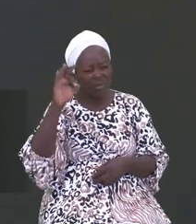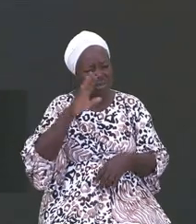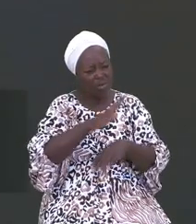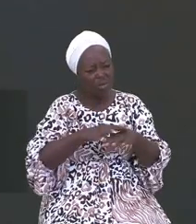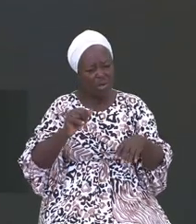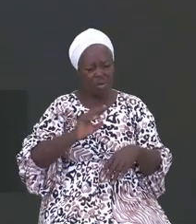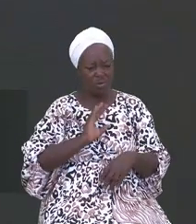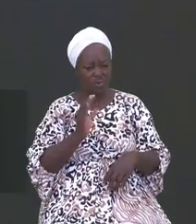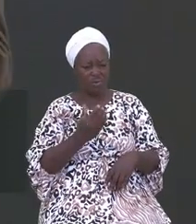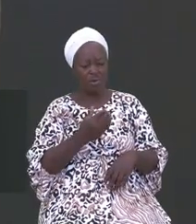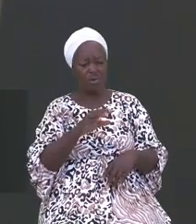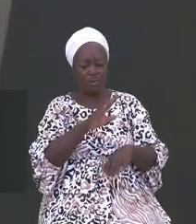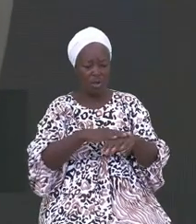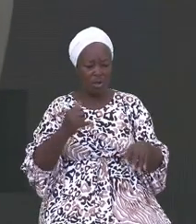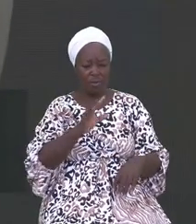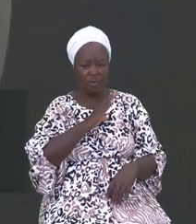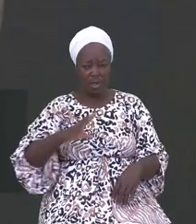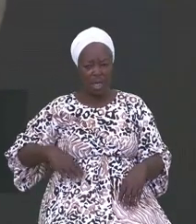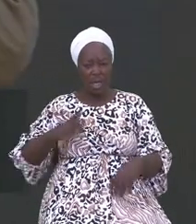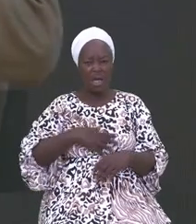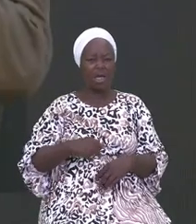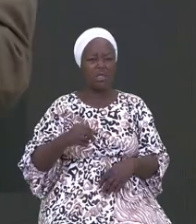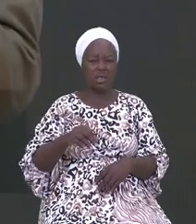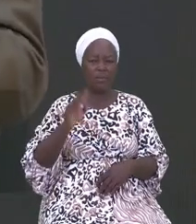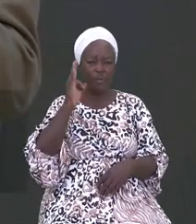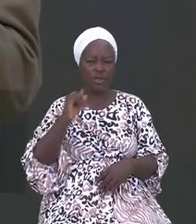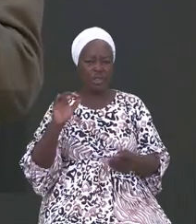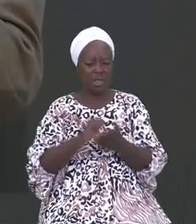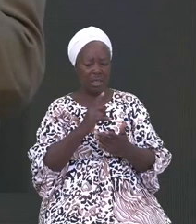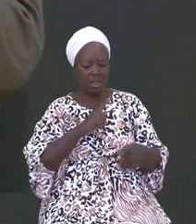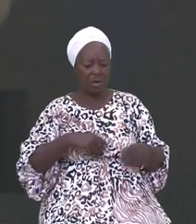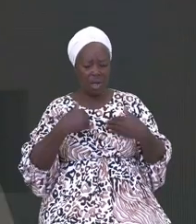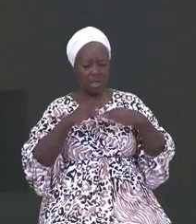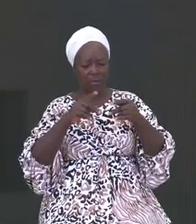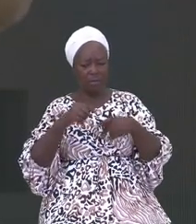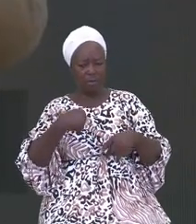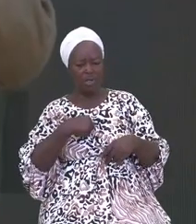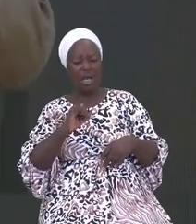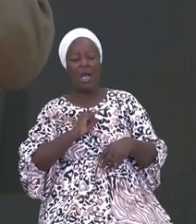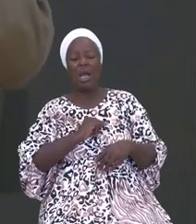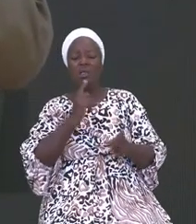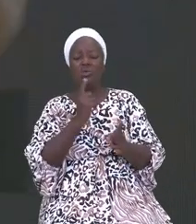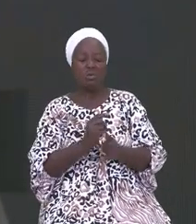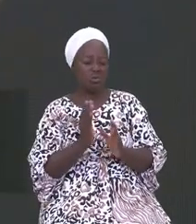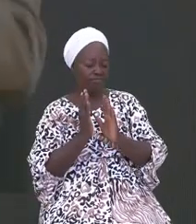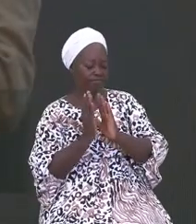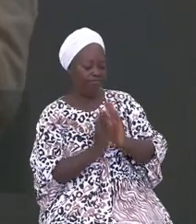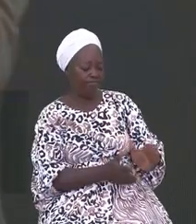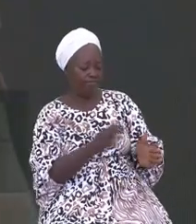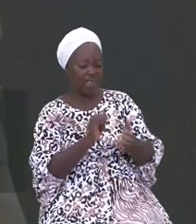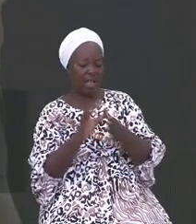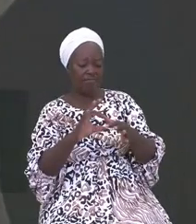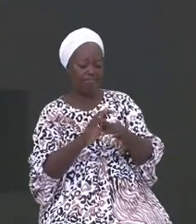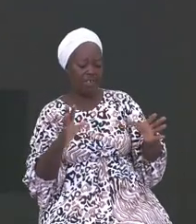Christ, the ministry the Lord has given me, I joyfully relinquish that, give that